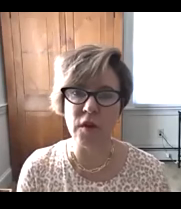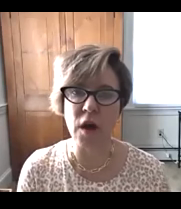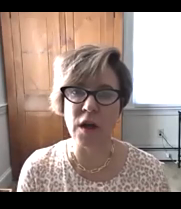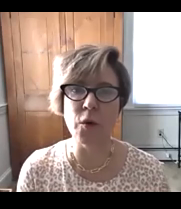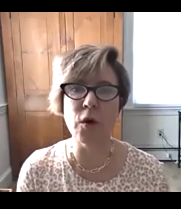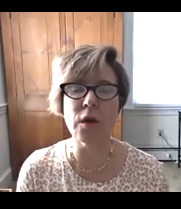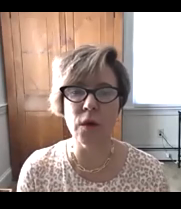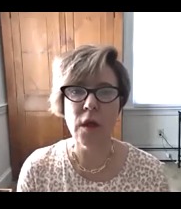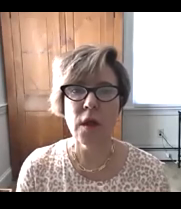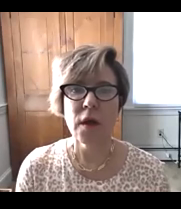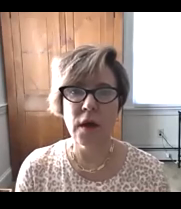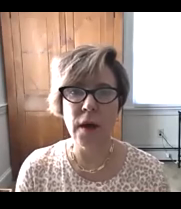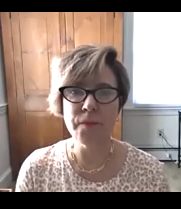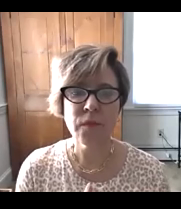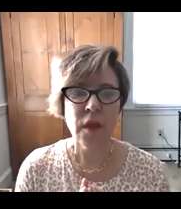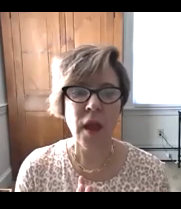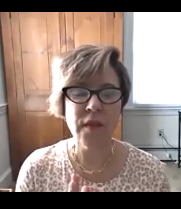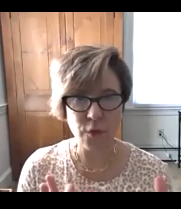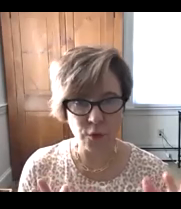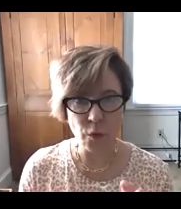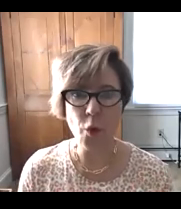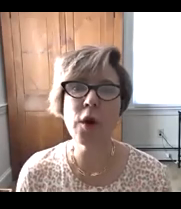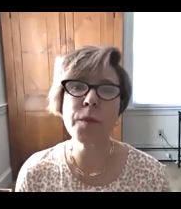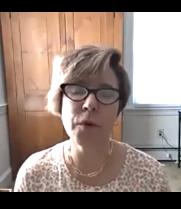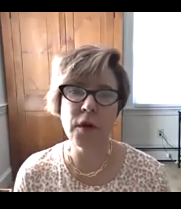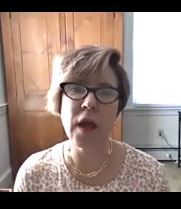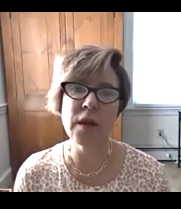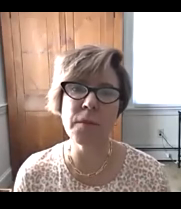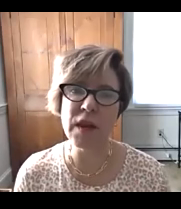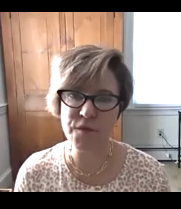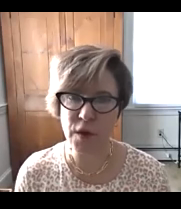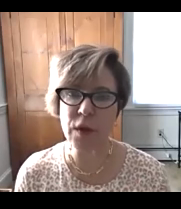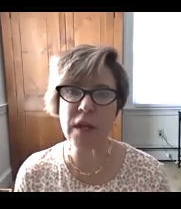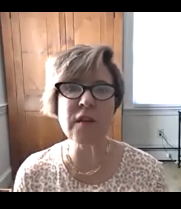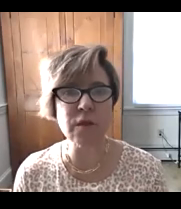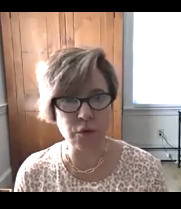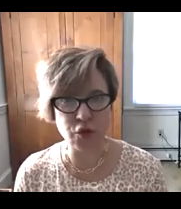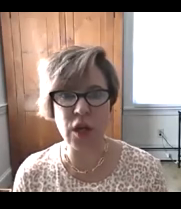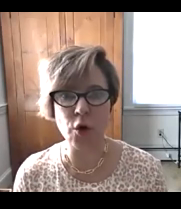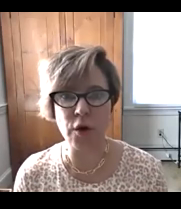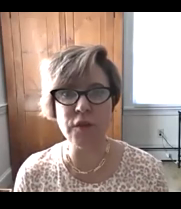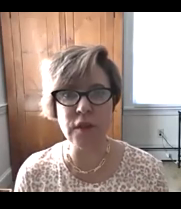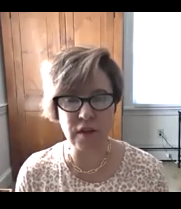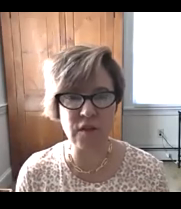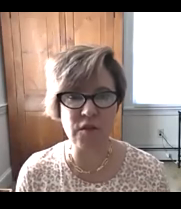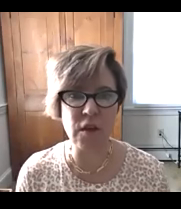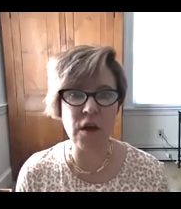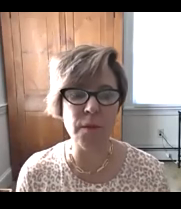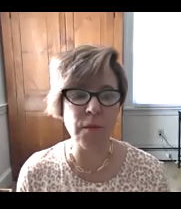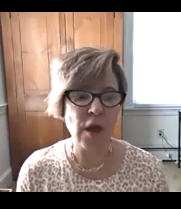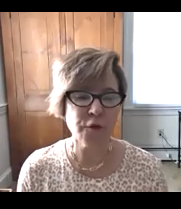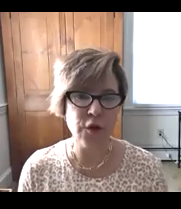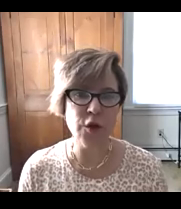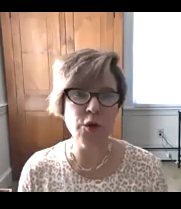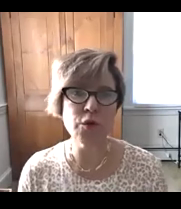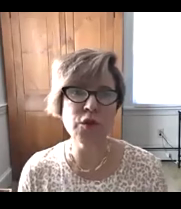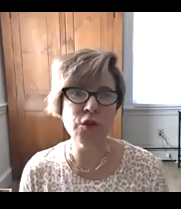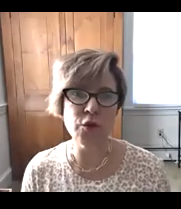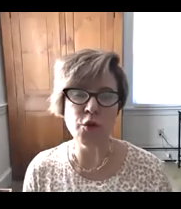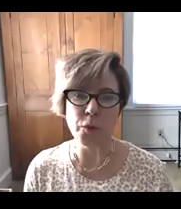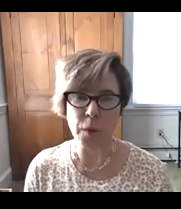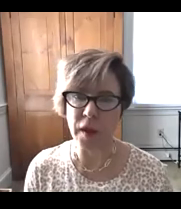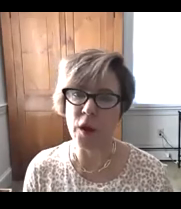parts of guidebook. And then there's a workbook, and it made it very easy with check off lists for you